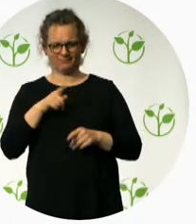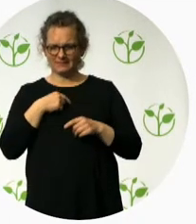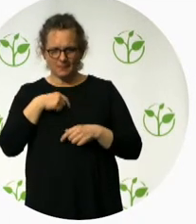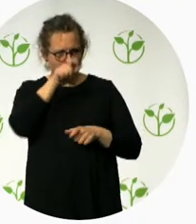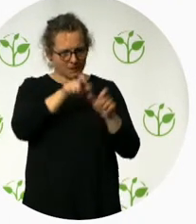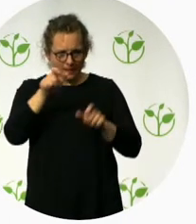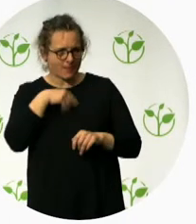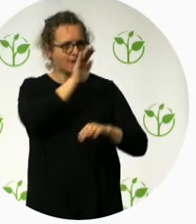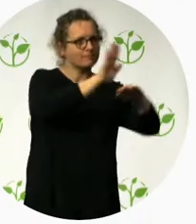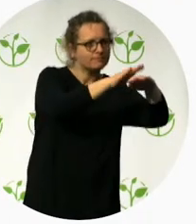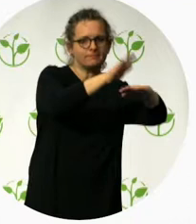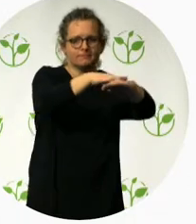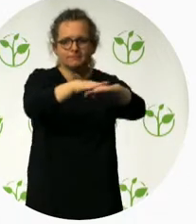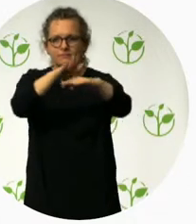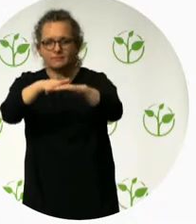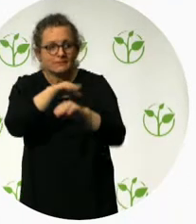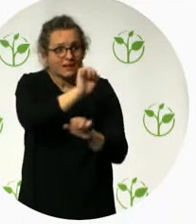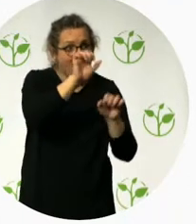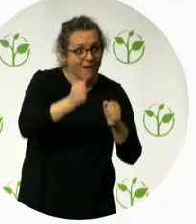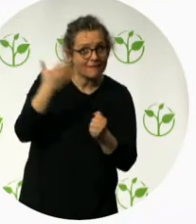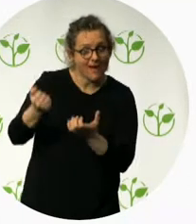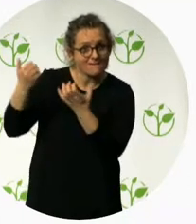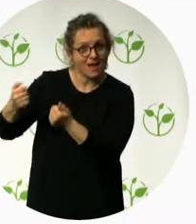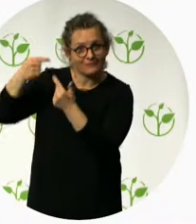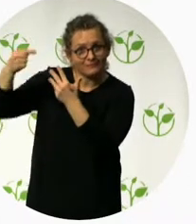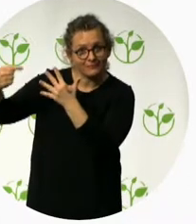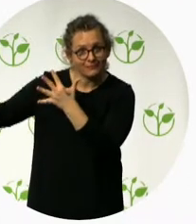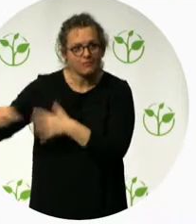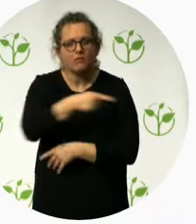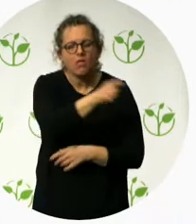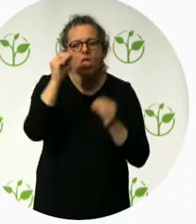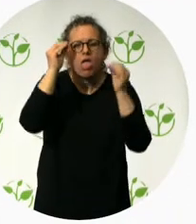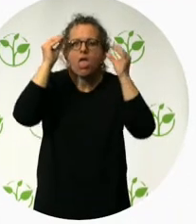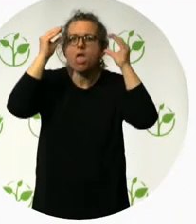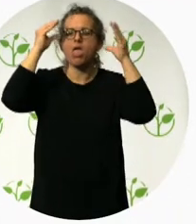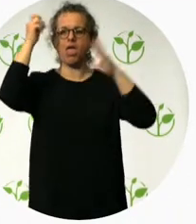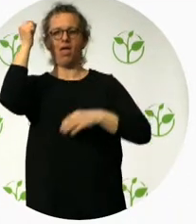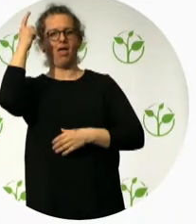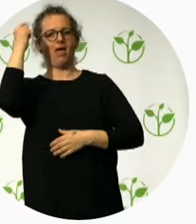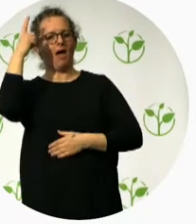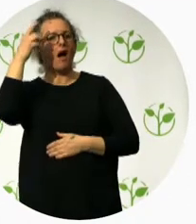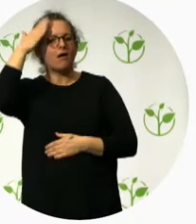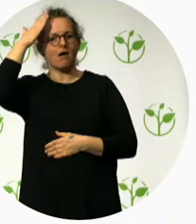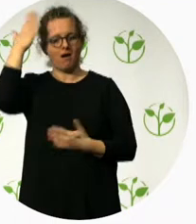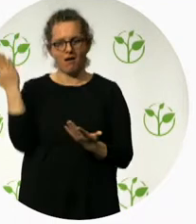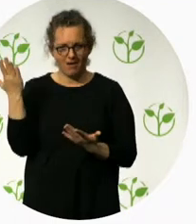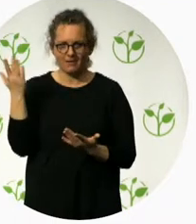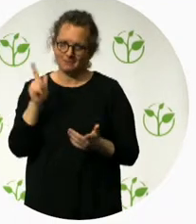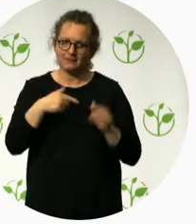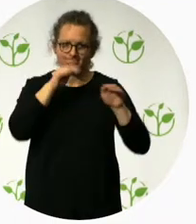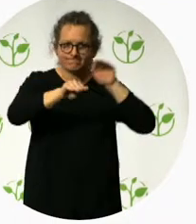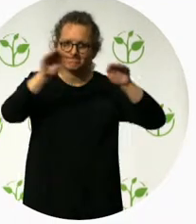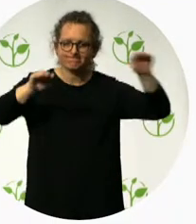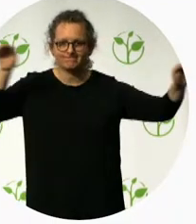focused in the Munaragala project. So this is one of the access, one of the schools where accessibility was